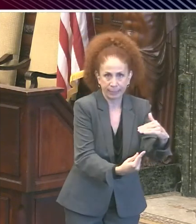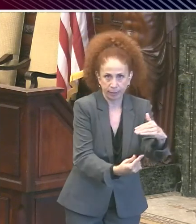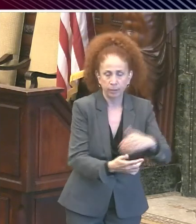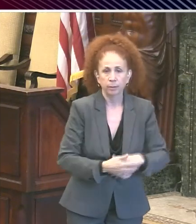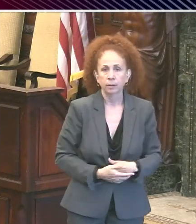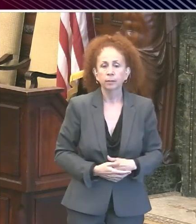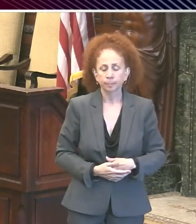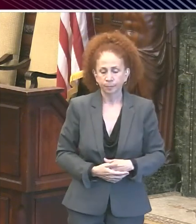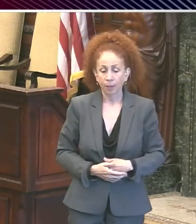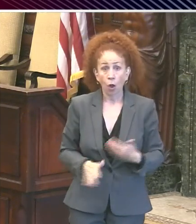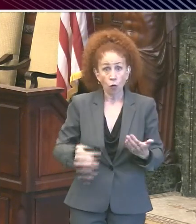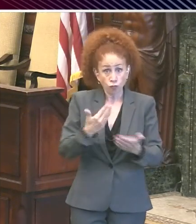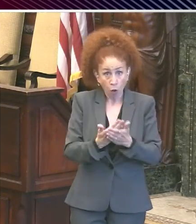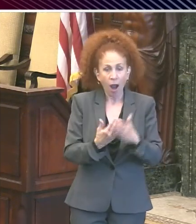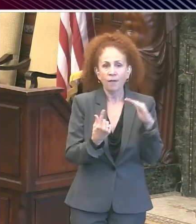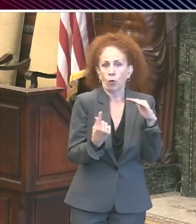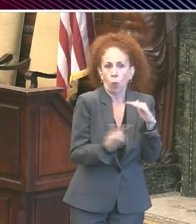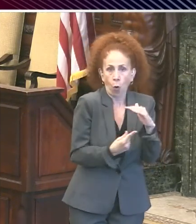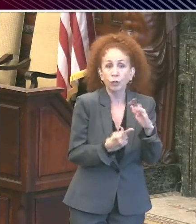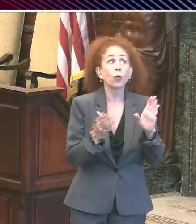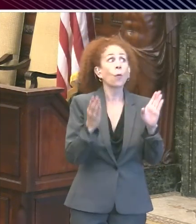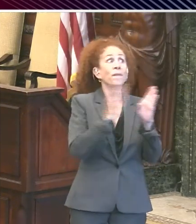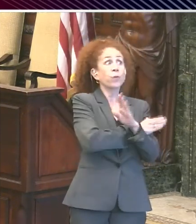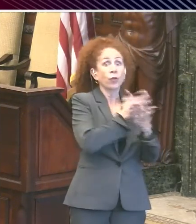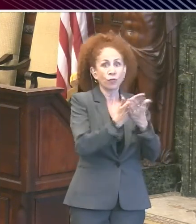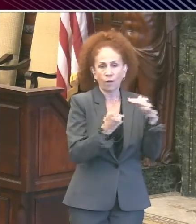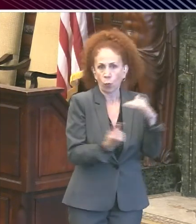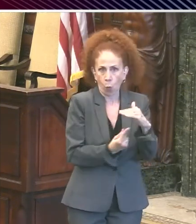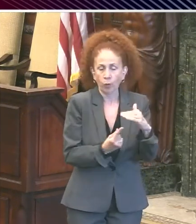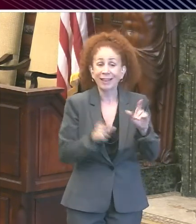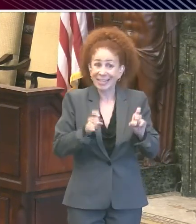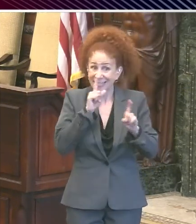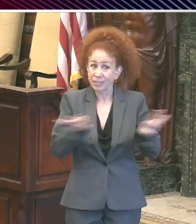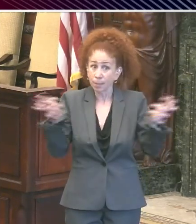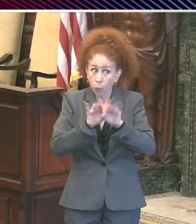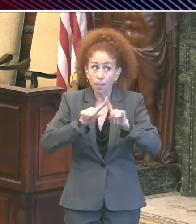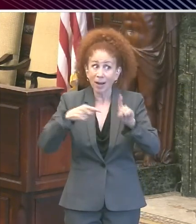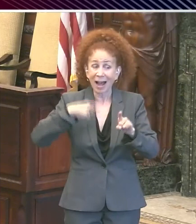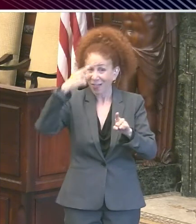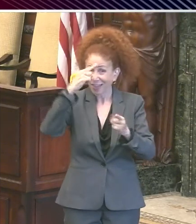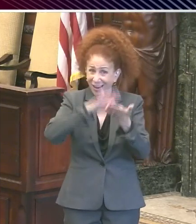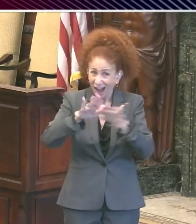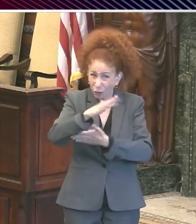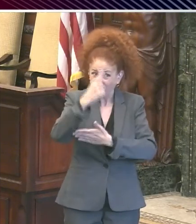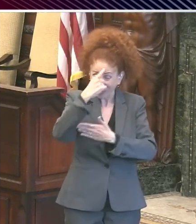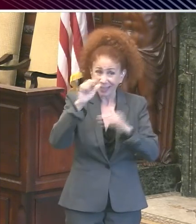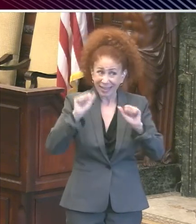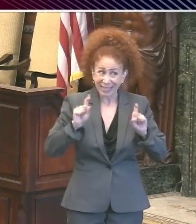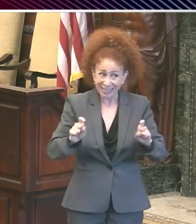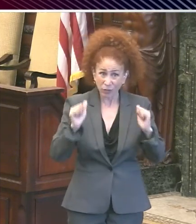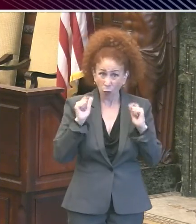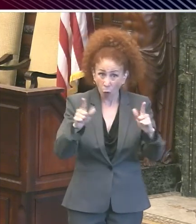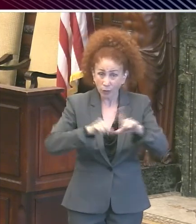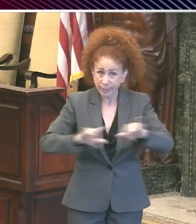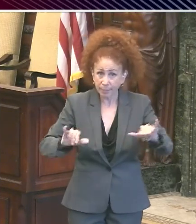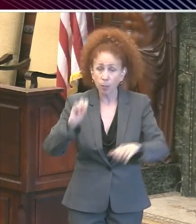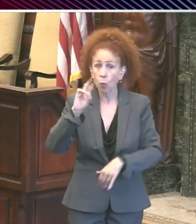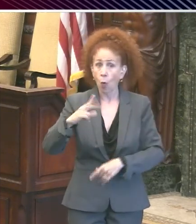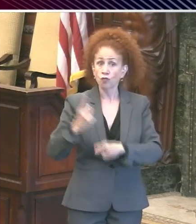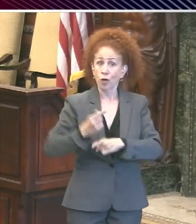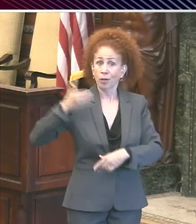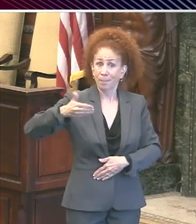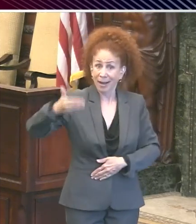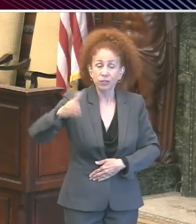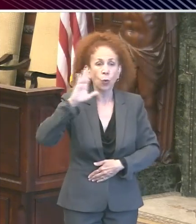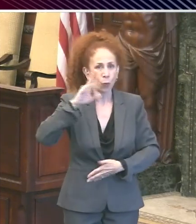come. The testing is important, but I think the colleges that think that they can test all their students at one time or on a regular